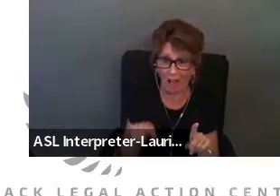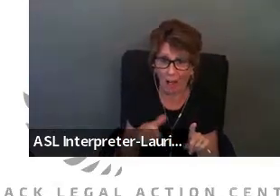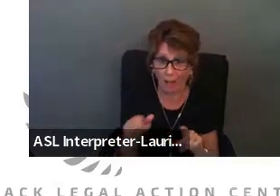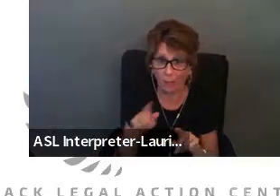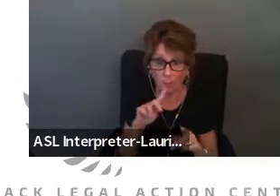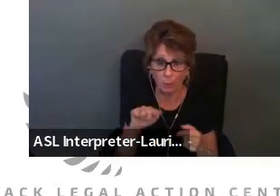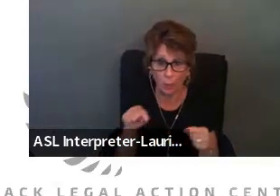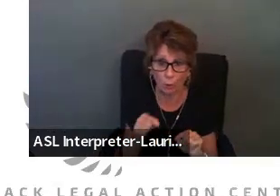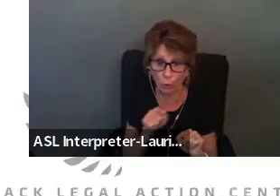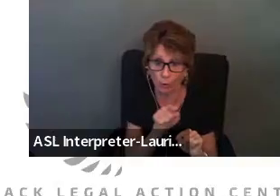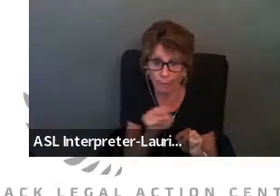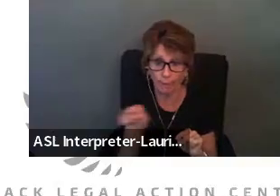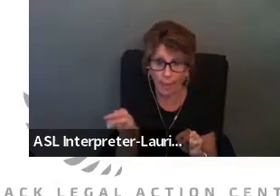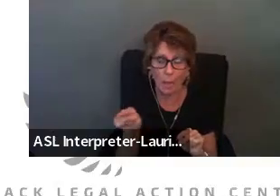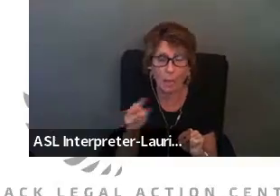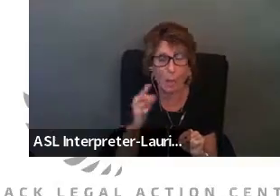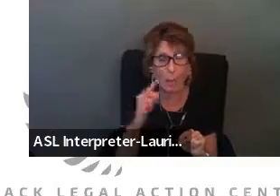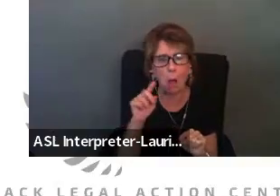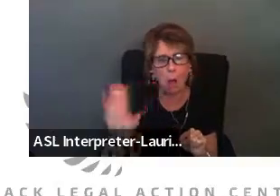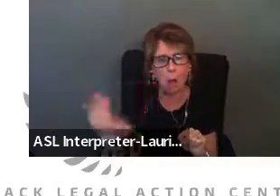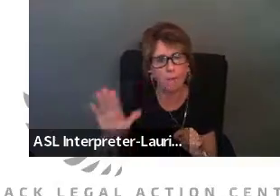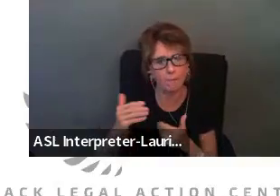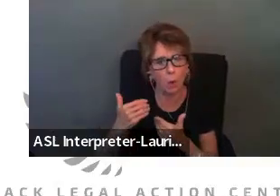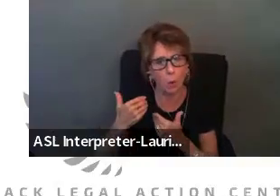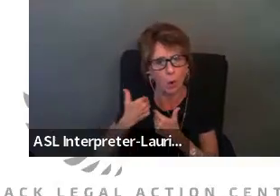Accommodation is generally